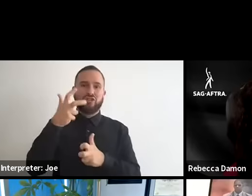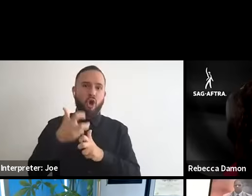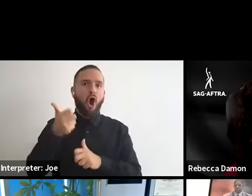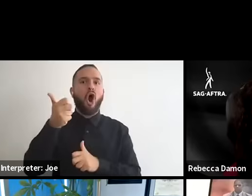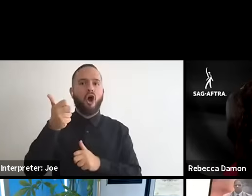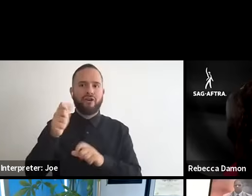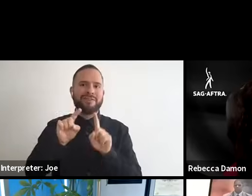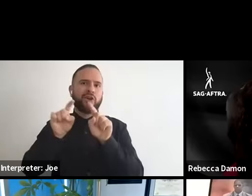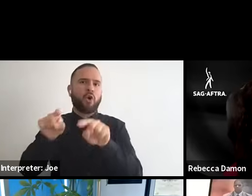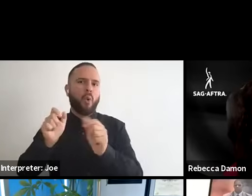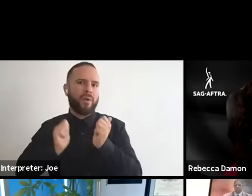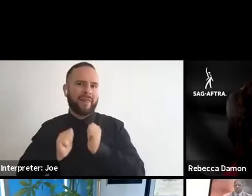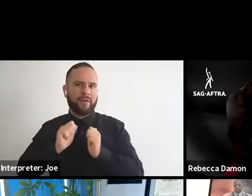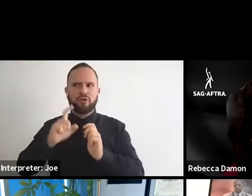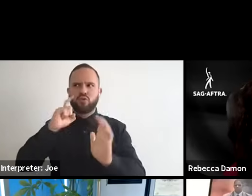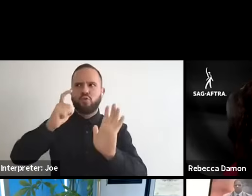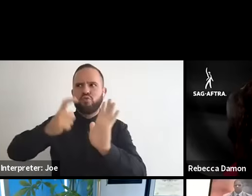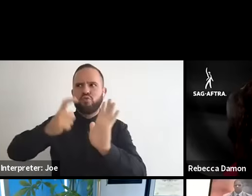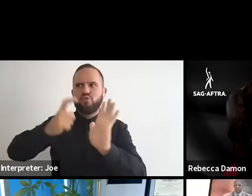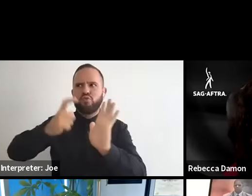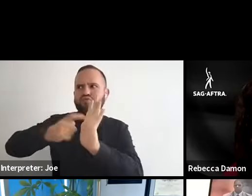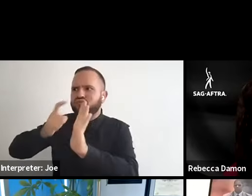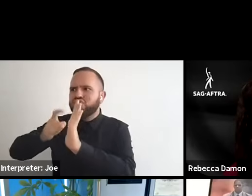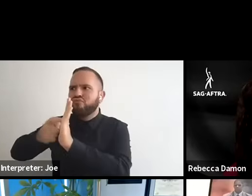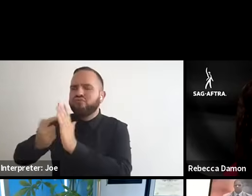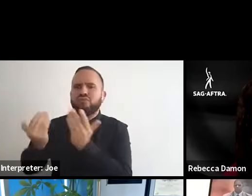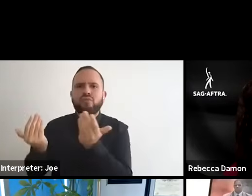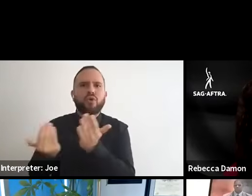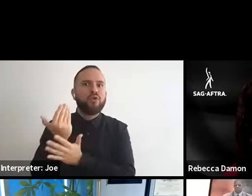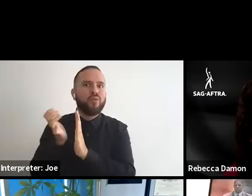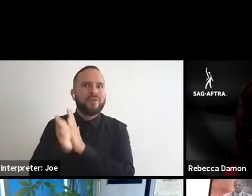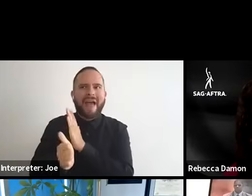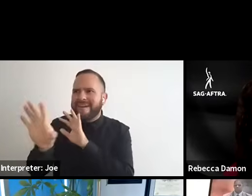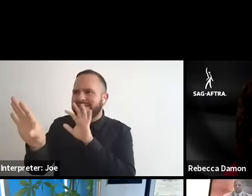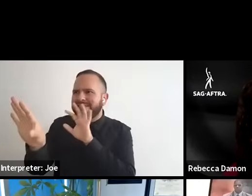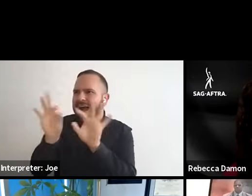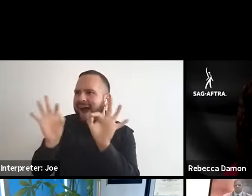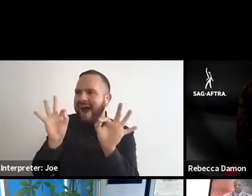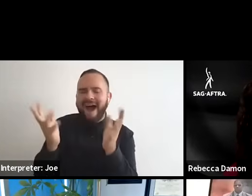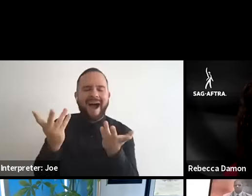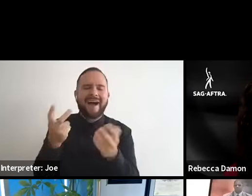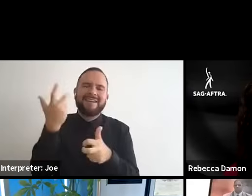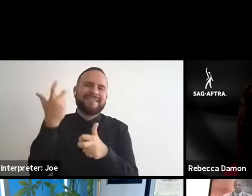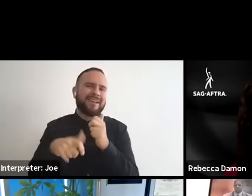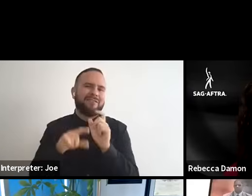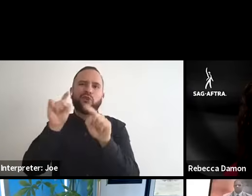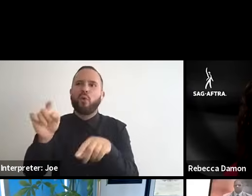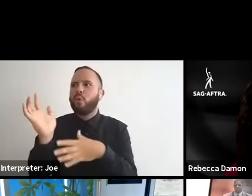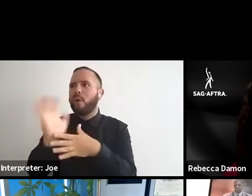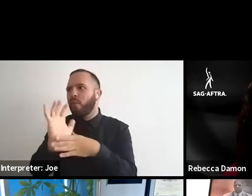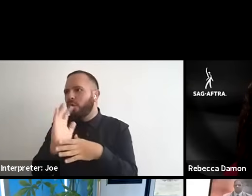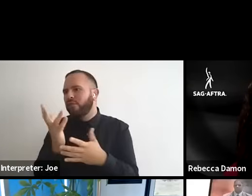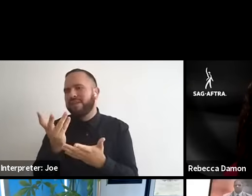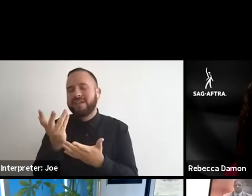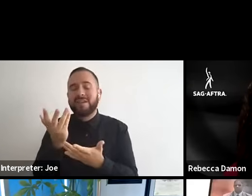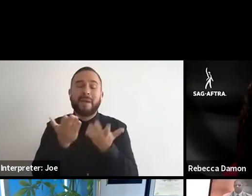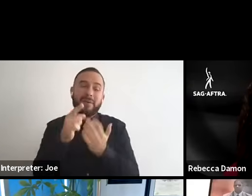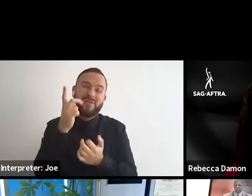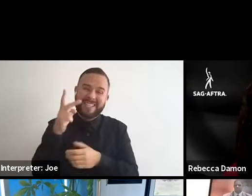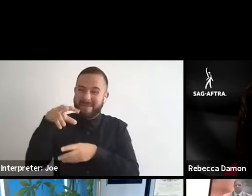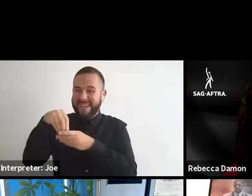new talent. It's harder and harder to go to a movie and find someone for the first time. Maybe you see them in a show, but how many shows are